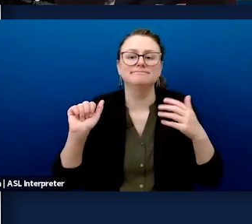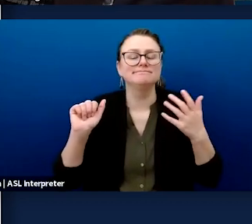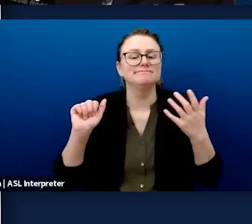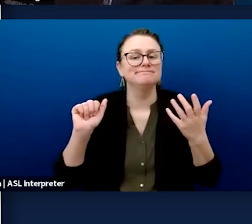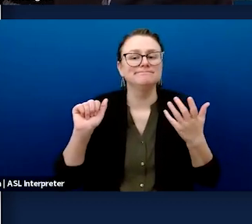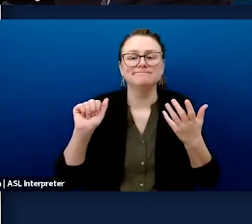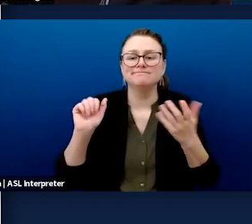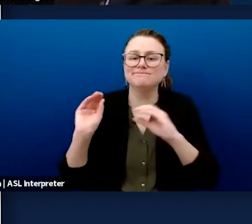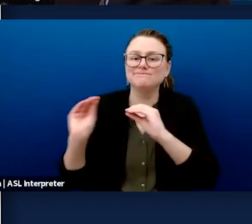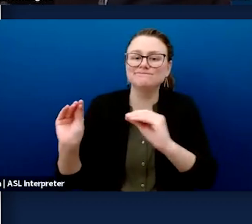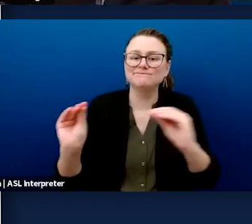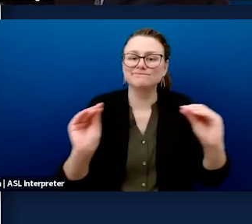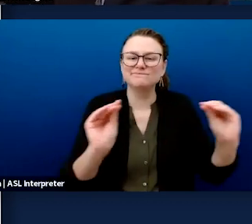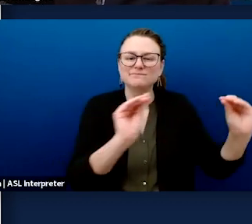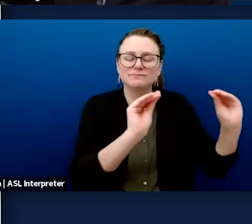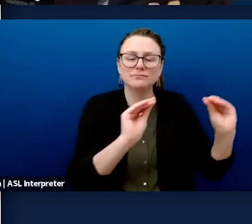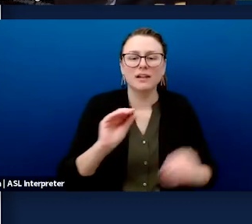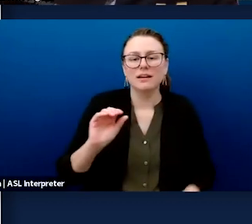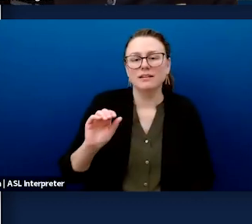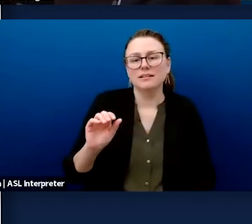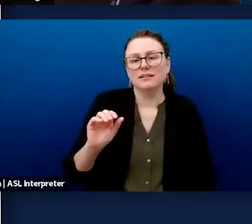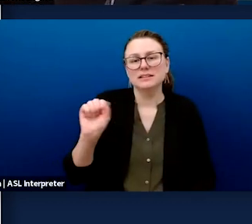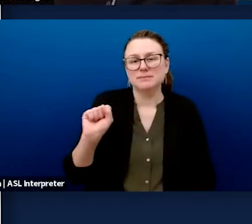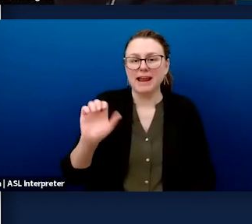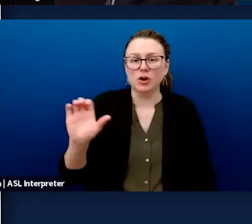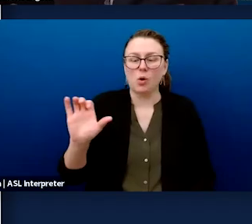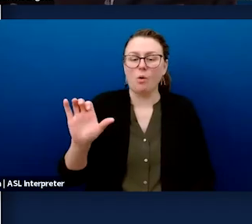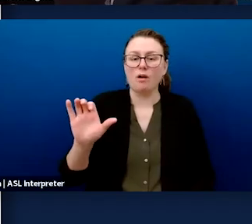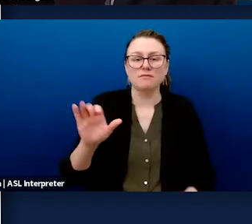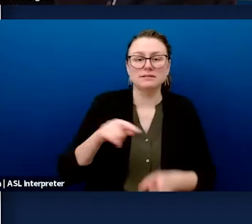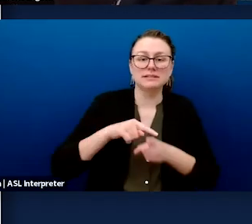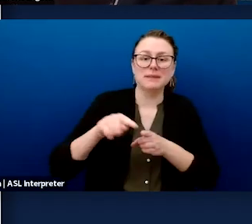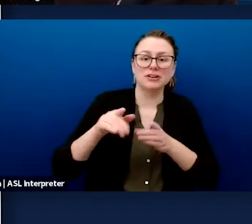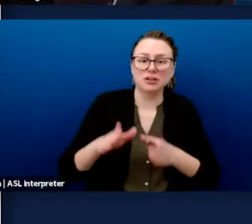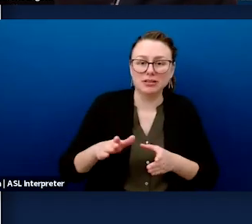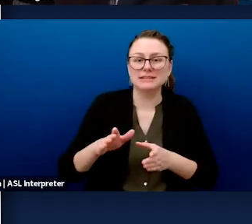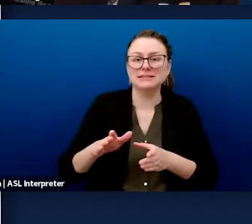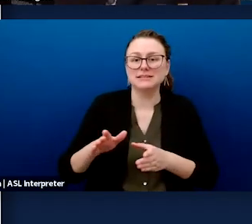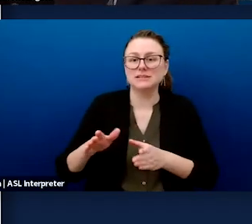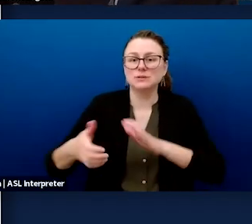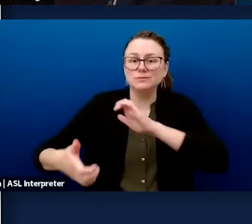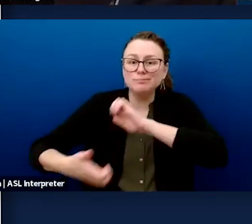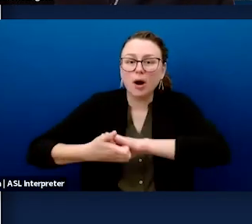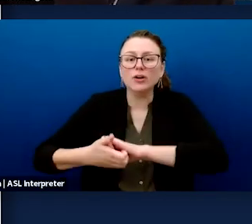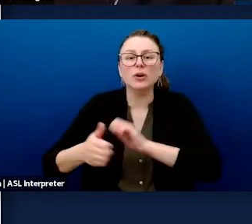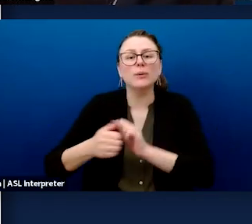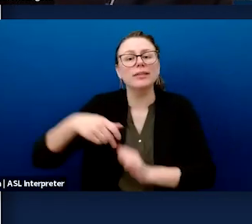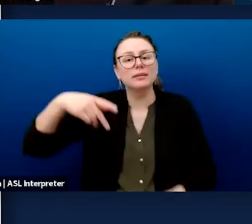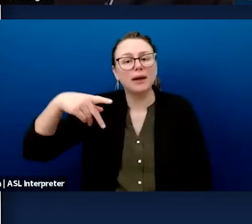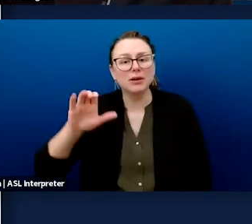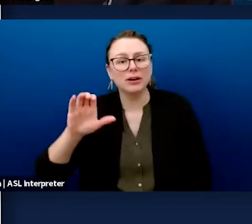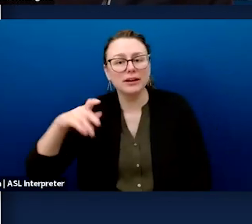get the spinal cord specialists partnering with the primary care physicians and family